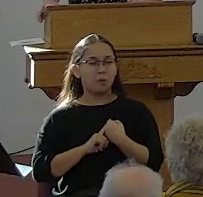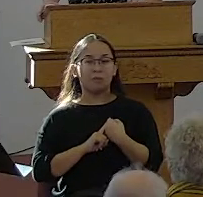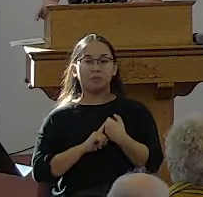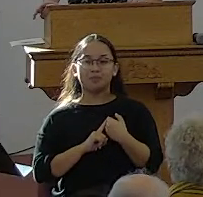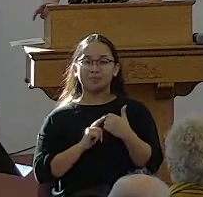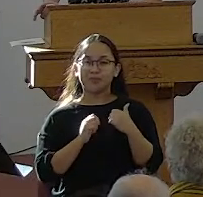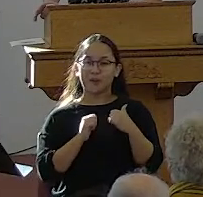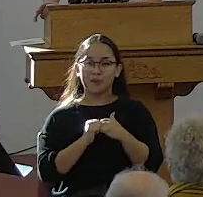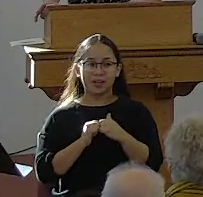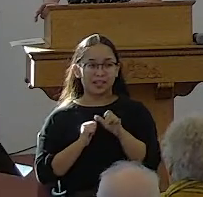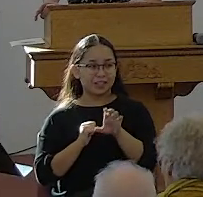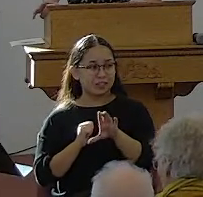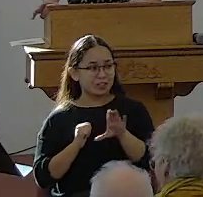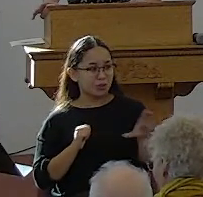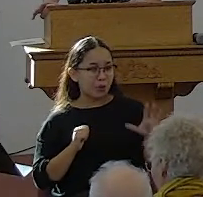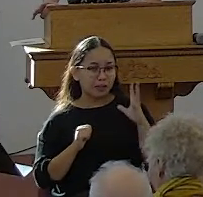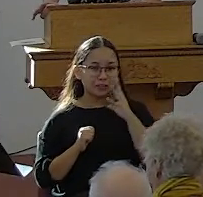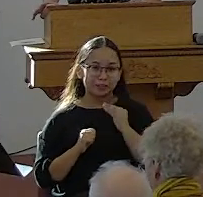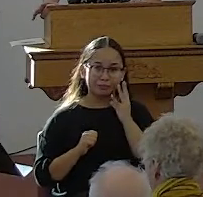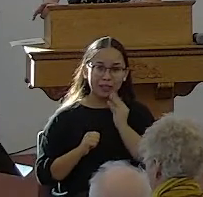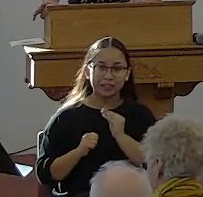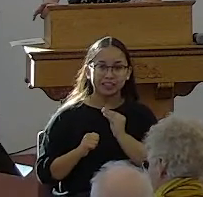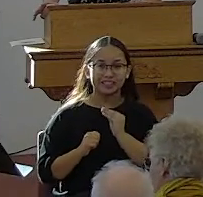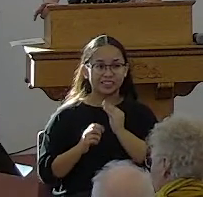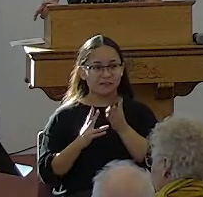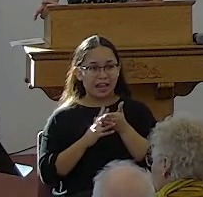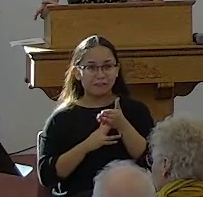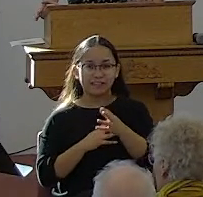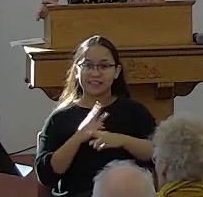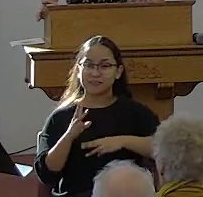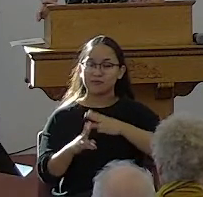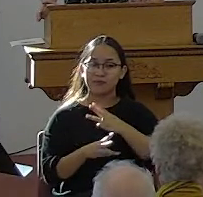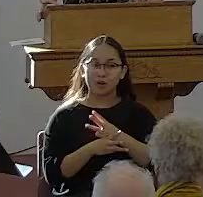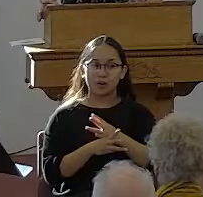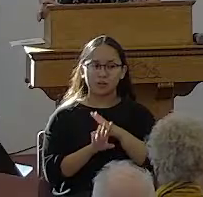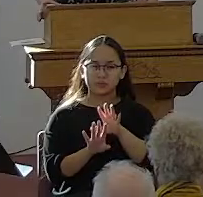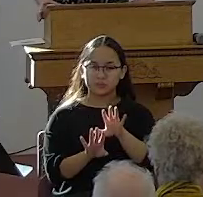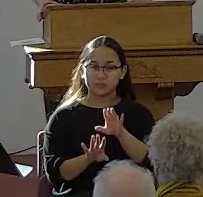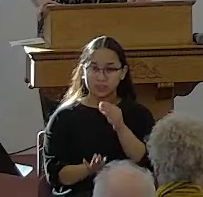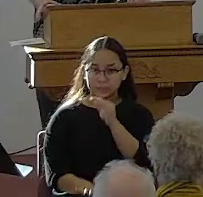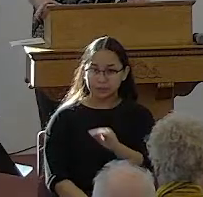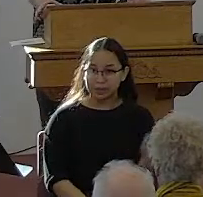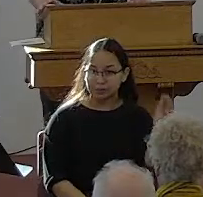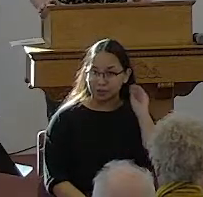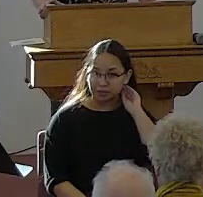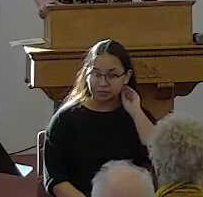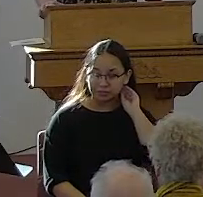way of seeing the world and navigating through it. Keep that in mind.